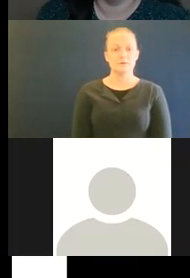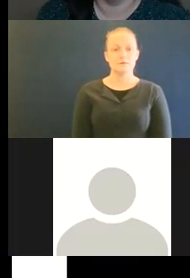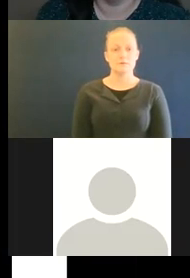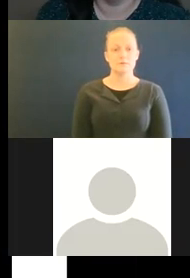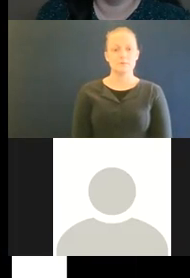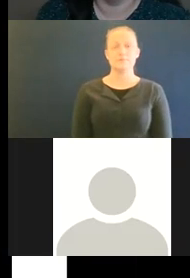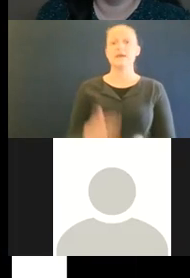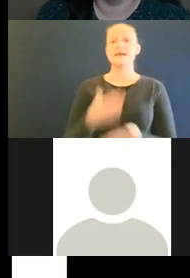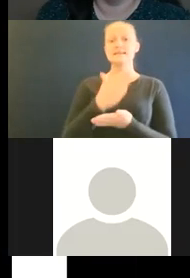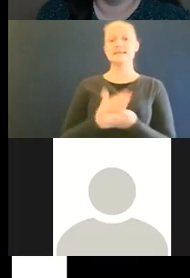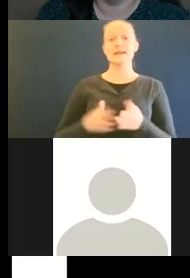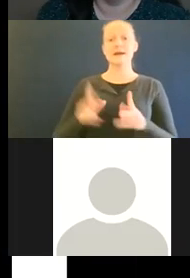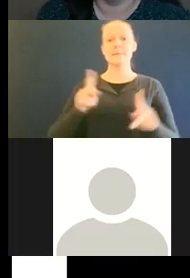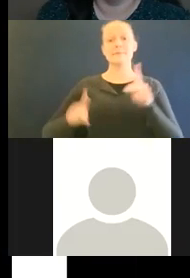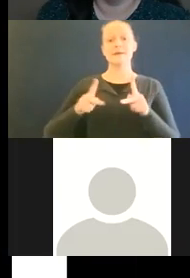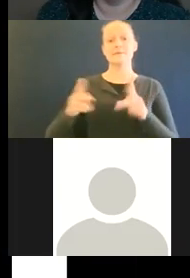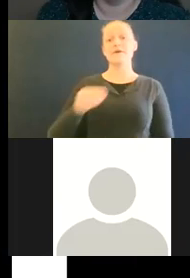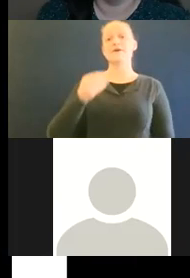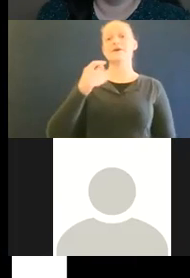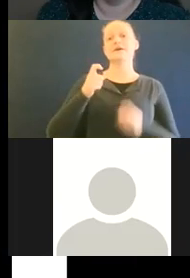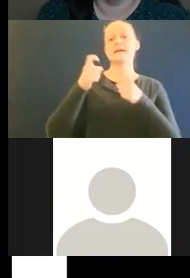Some people give heart candy.